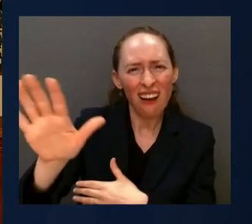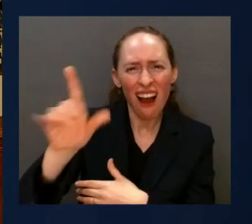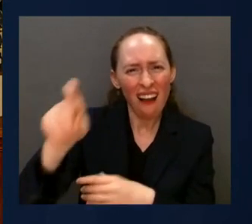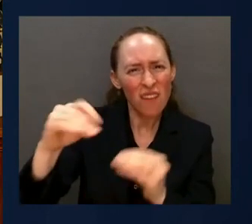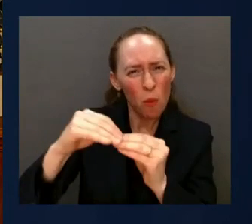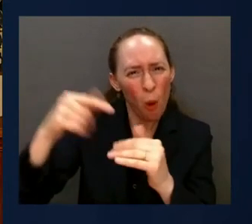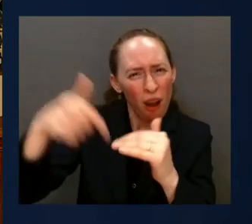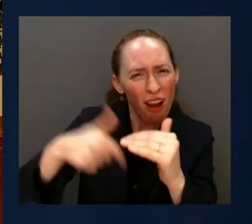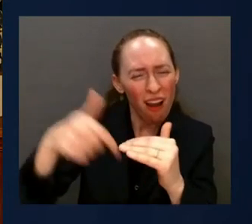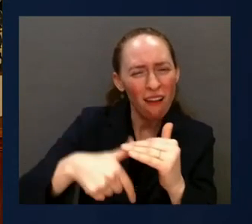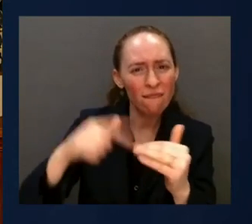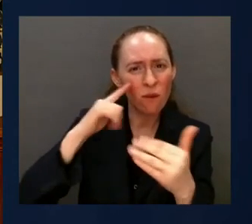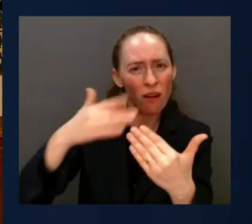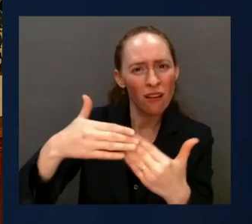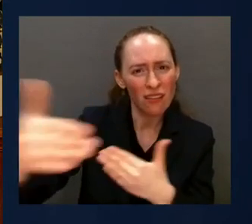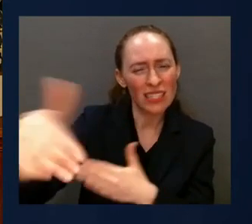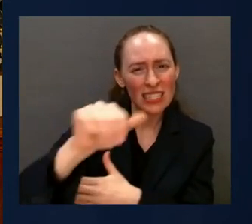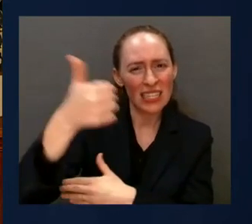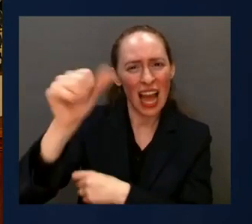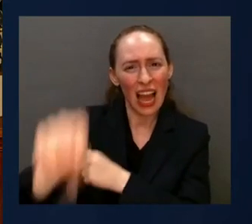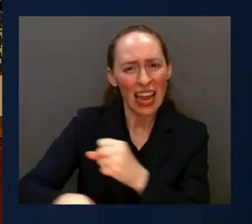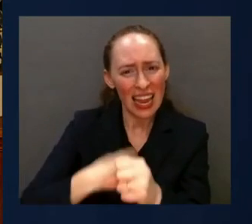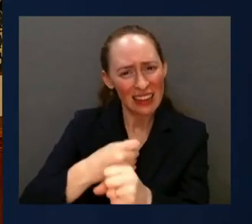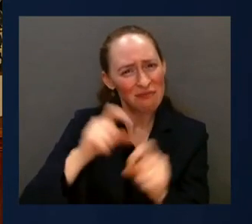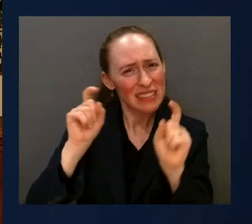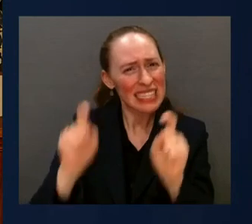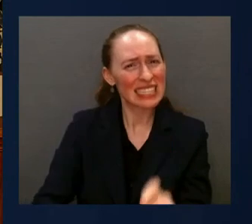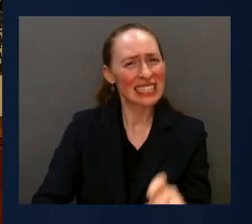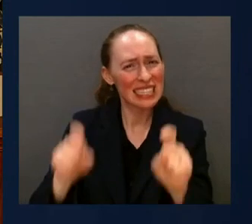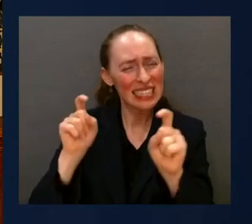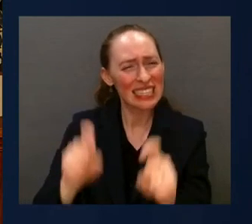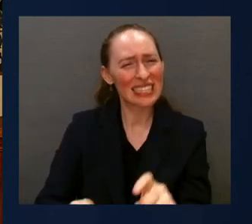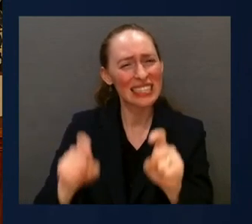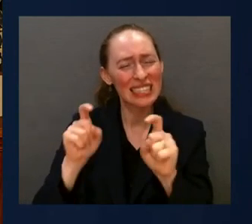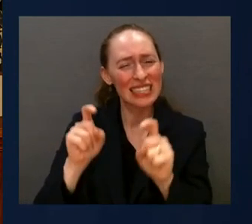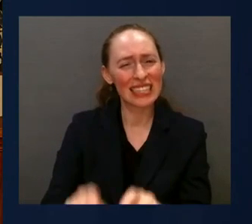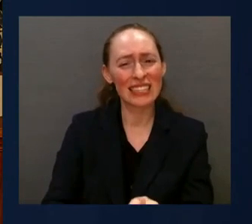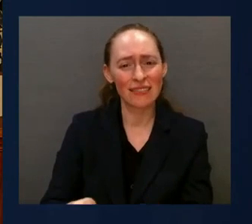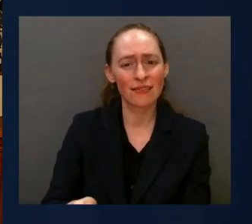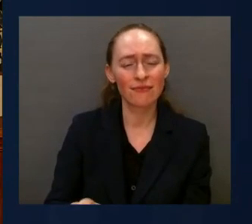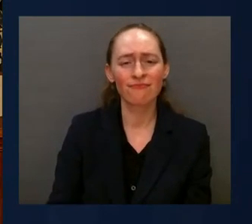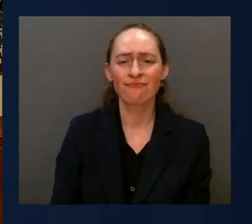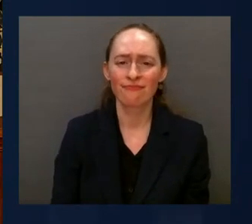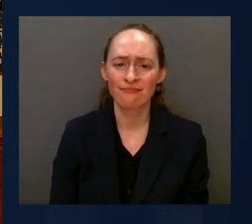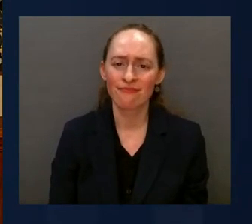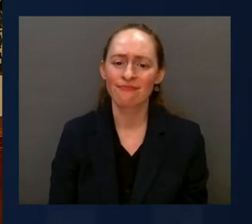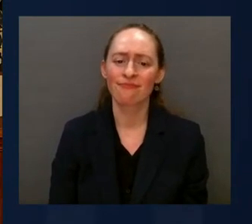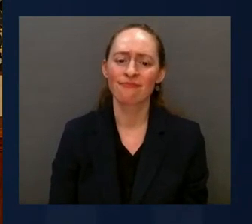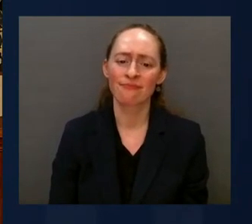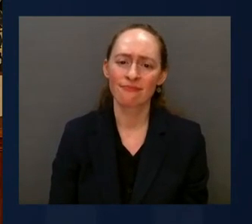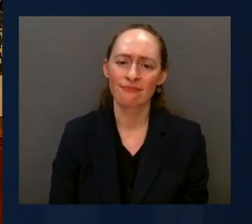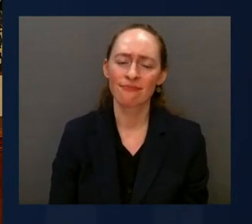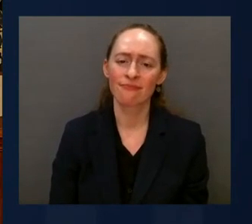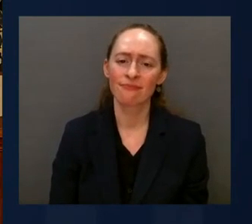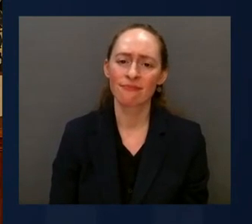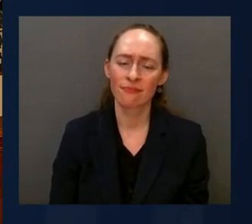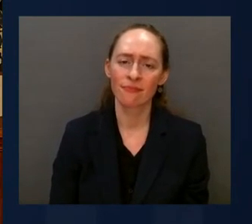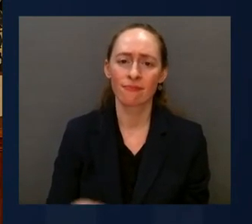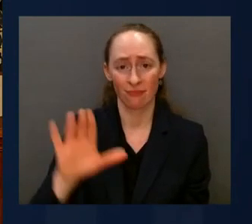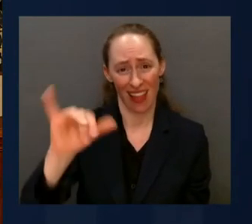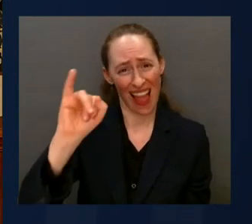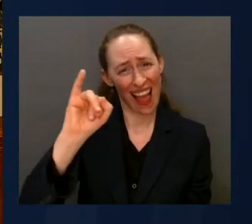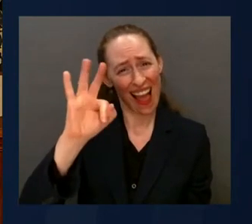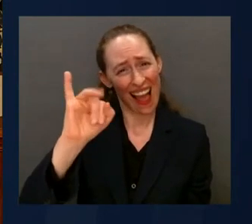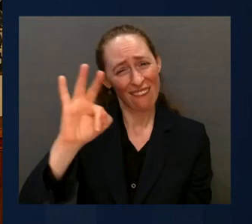need it. Production. If they had, in fact, invested in the production to keep gas prices down,